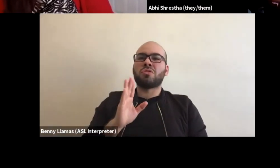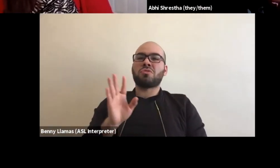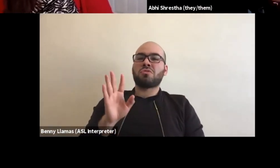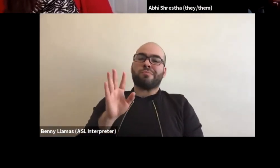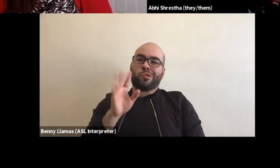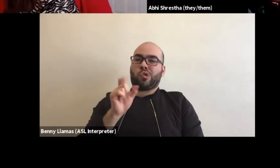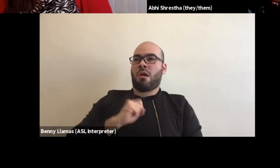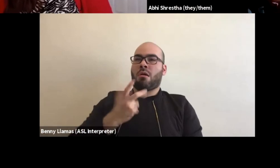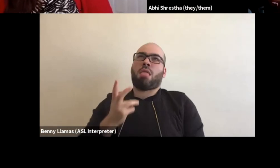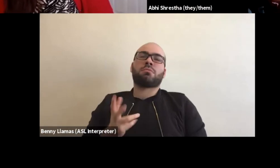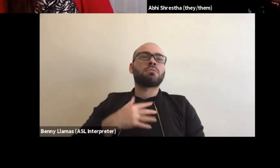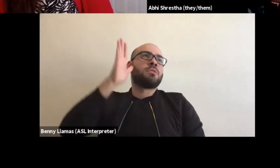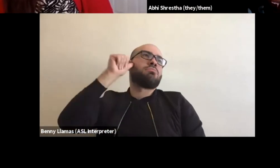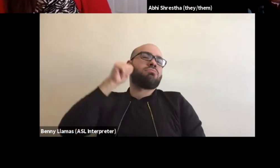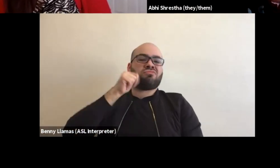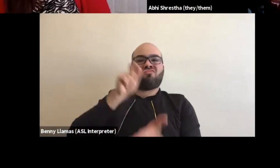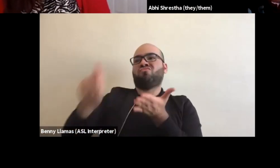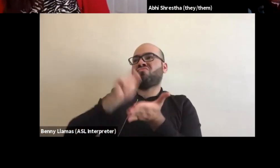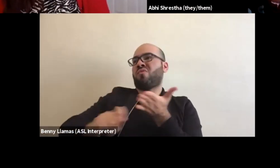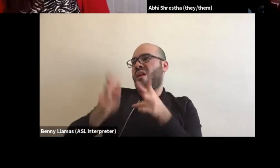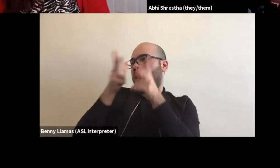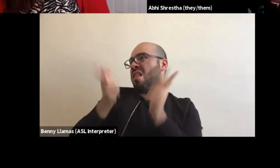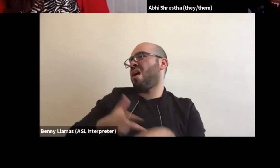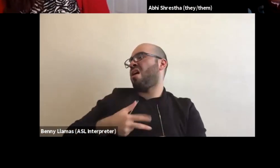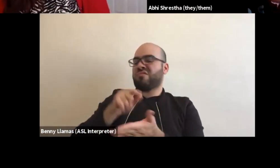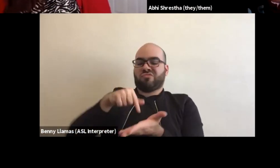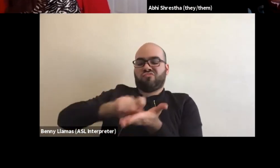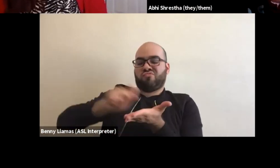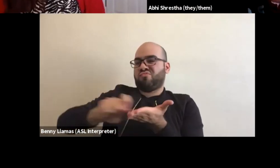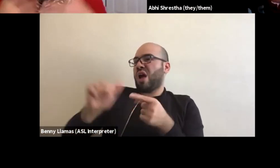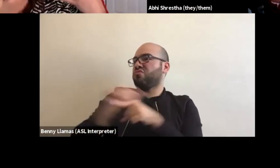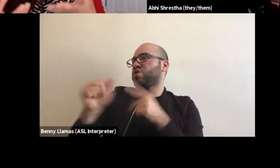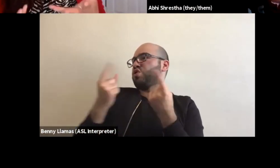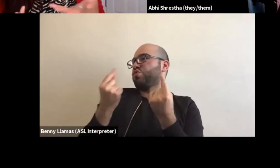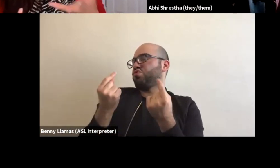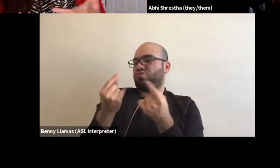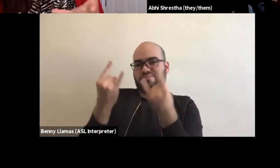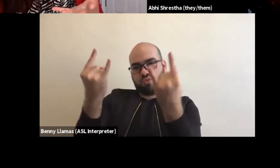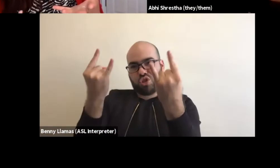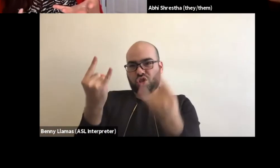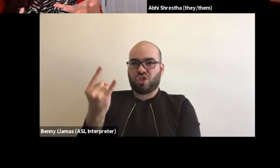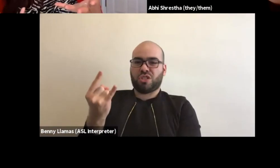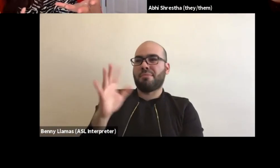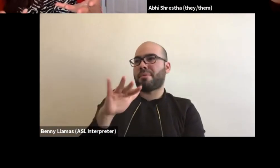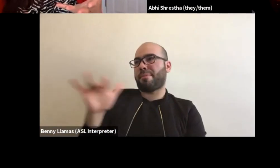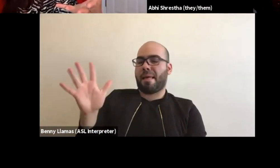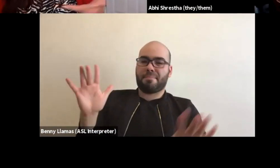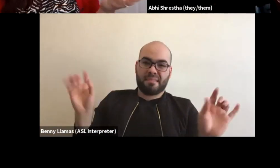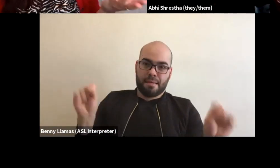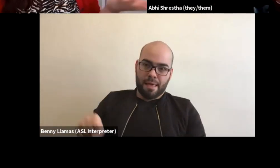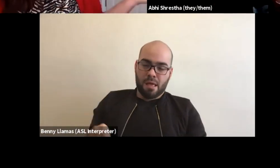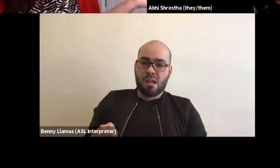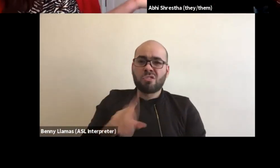blah, blah, etc. This is pointless, you know. You could talk shit in your writing process. And